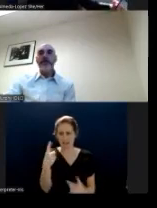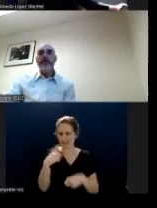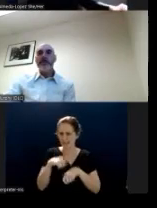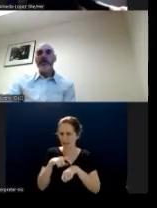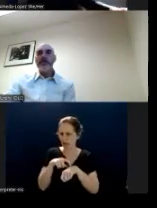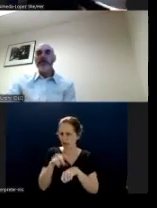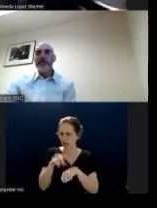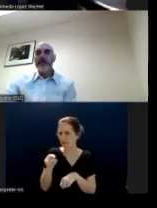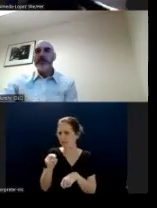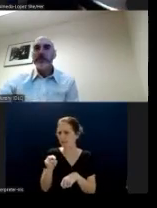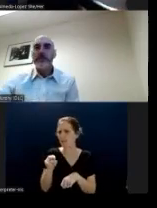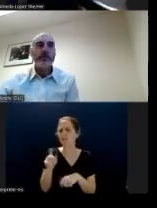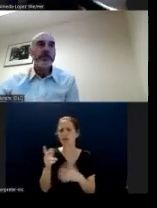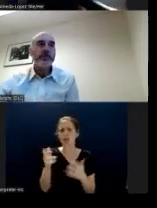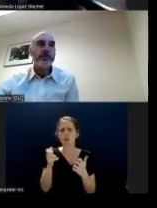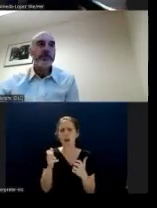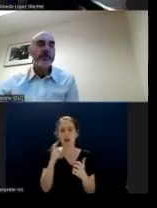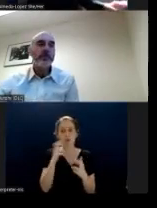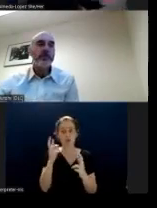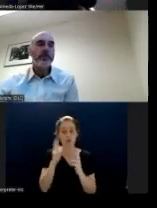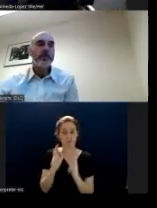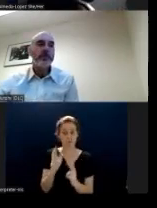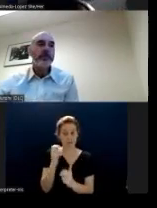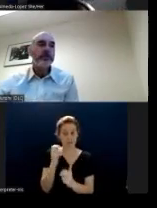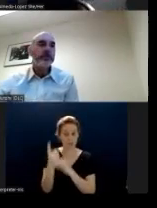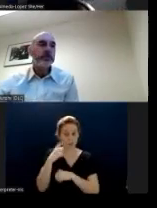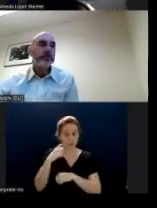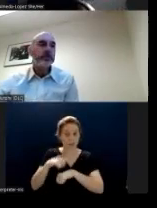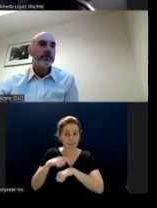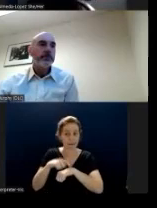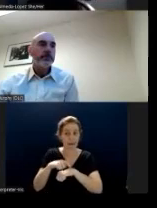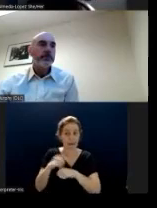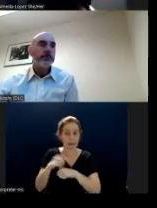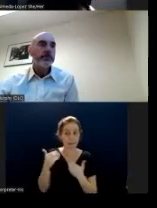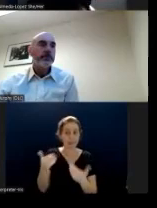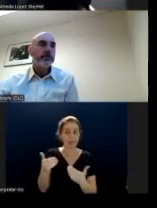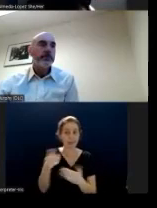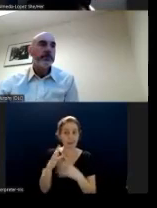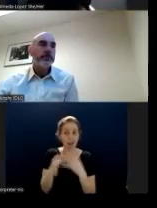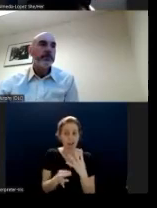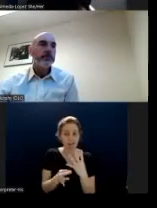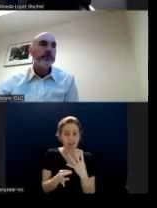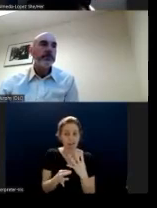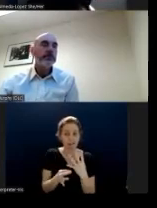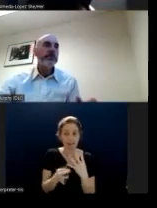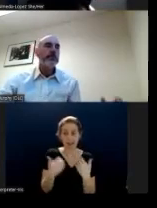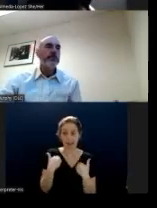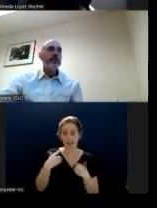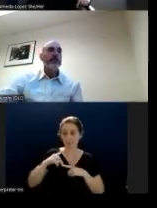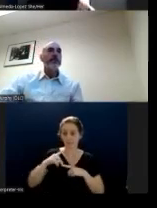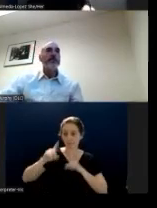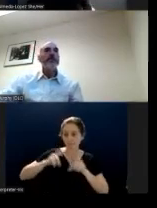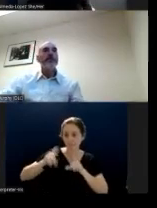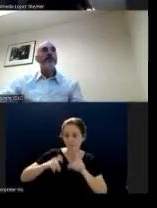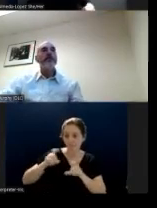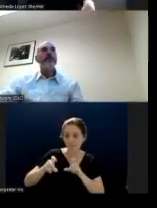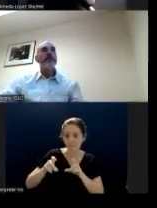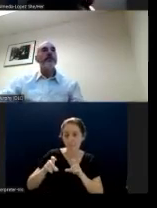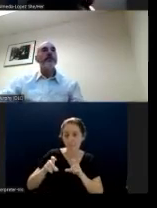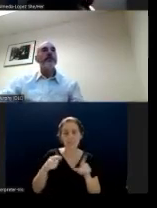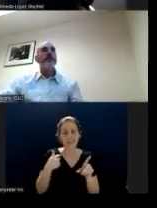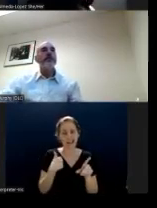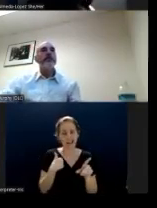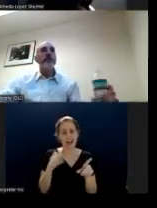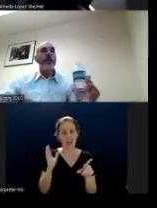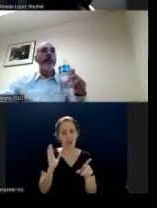time? I want to be respectful of everyone's time and give people the option to ask questions. So I am